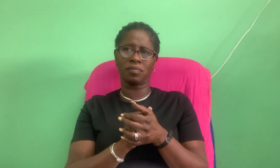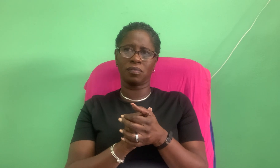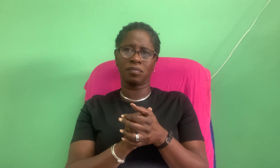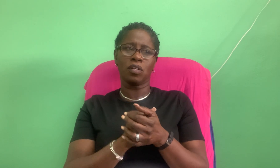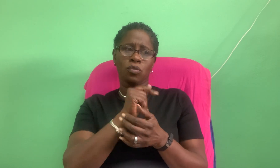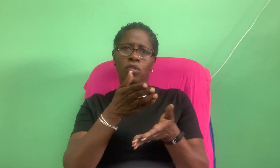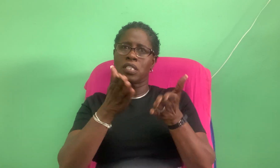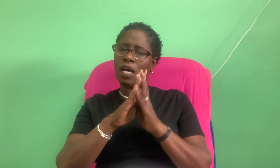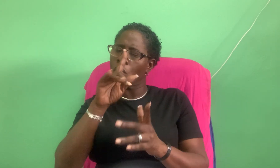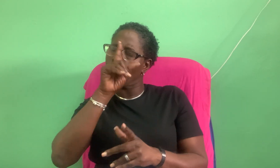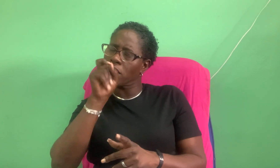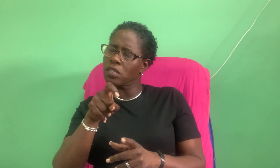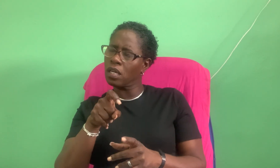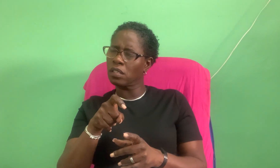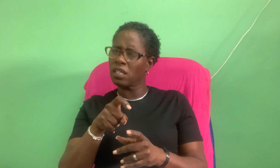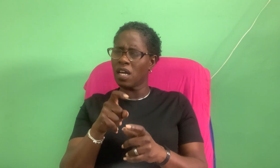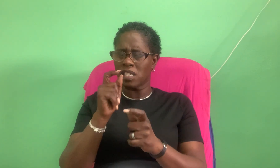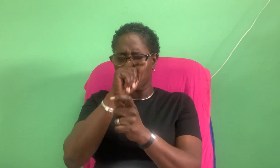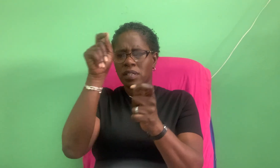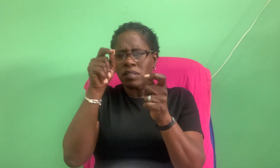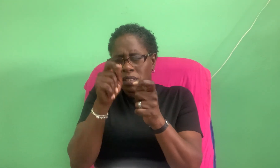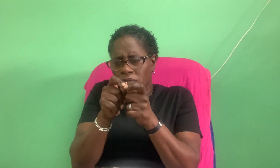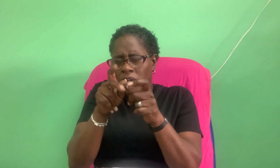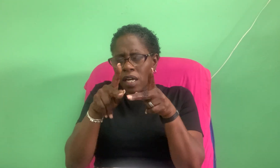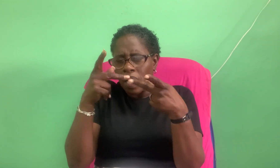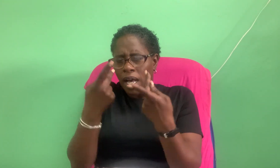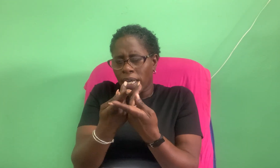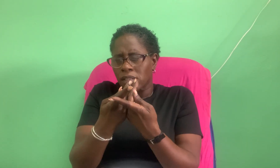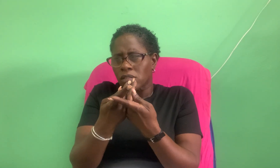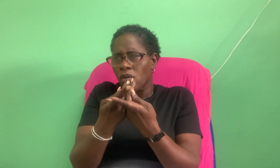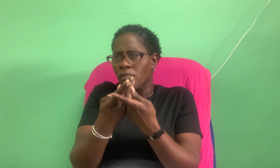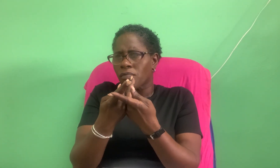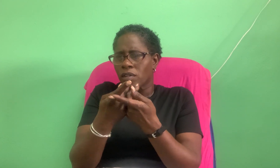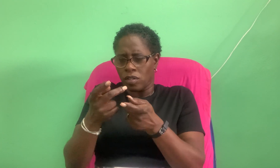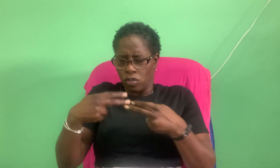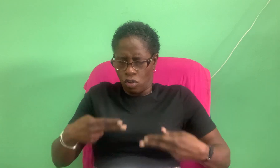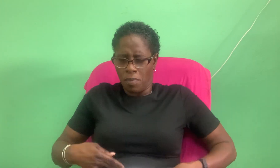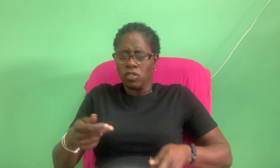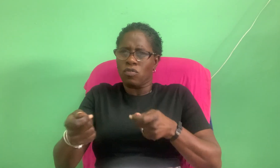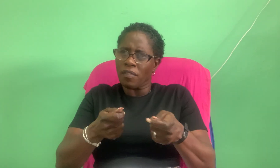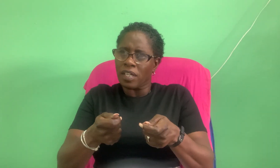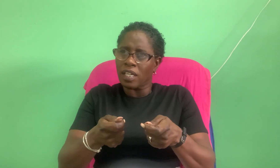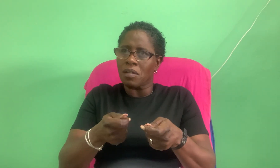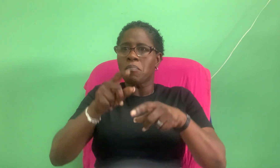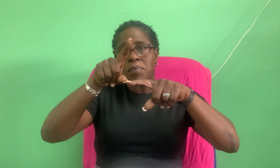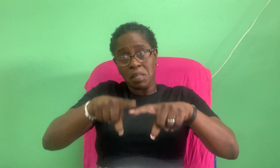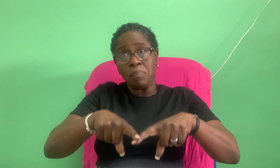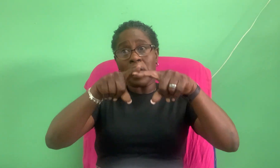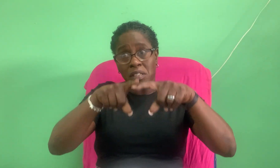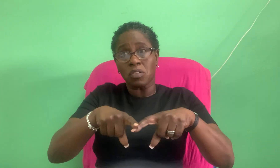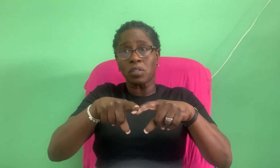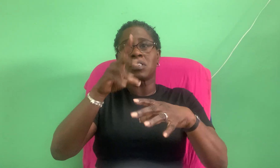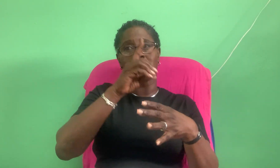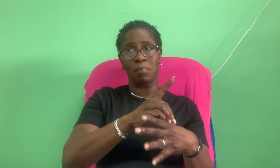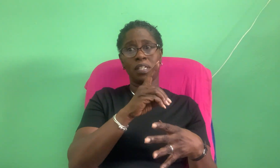specific forms of exploitation or some forms of trafficking to which a person bearing disability may be more prone, based on your